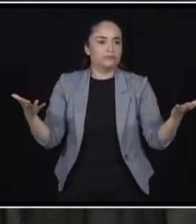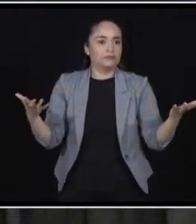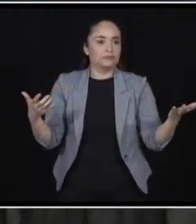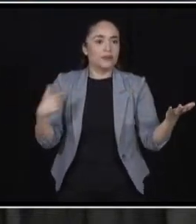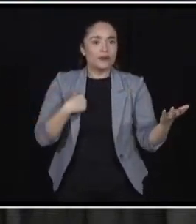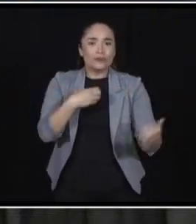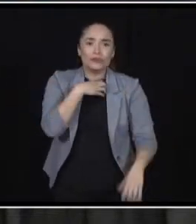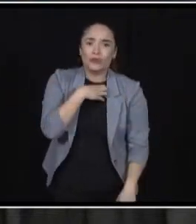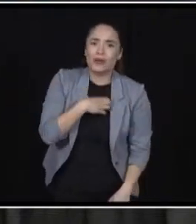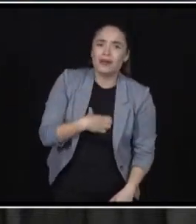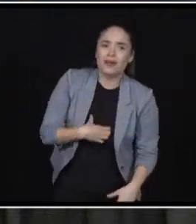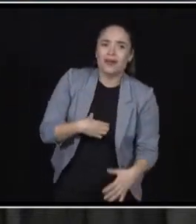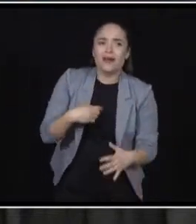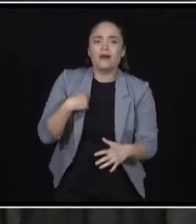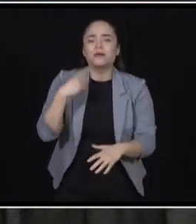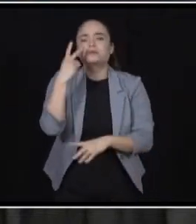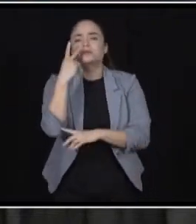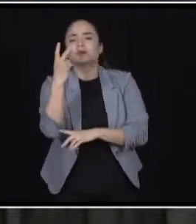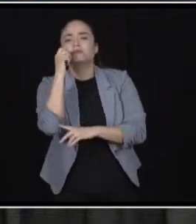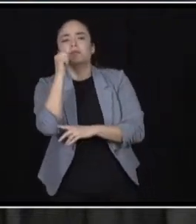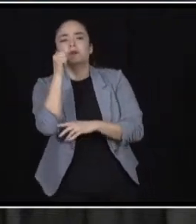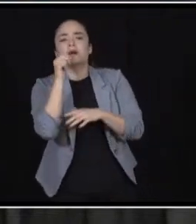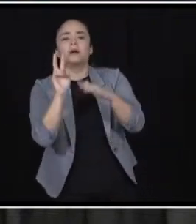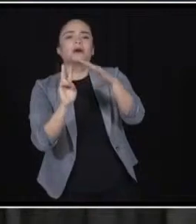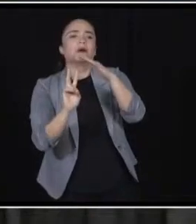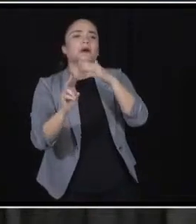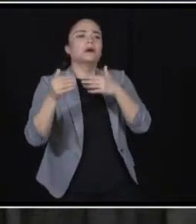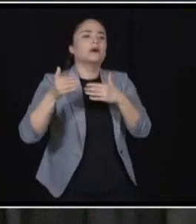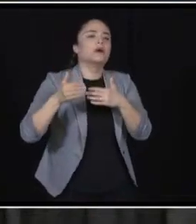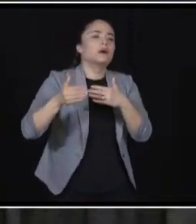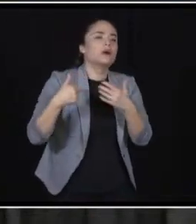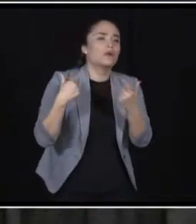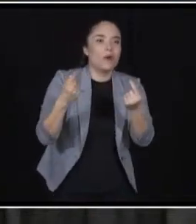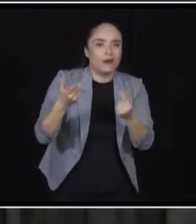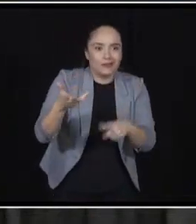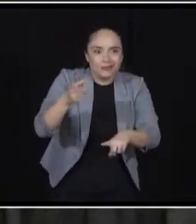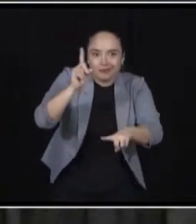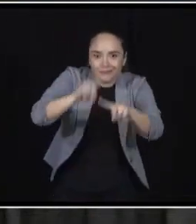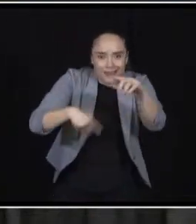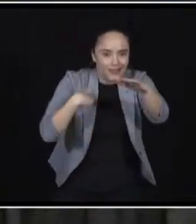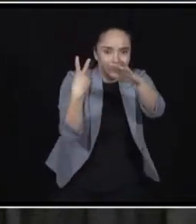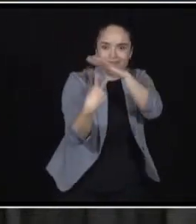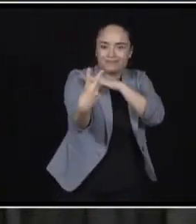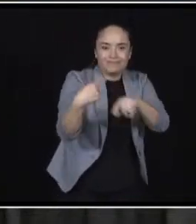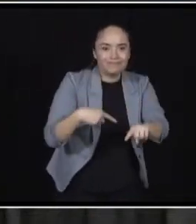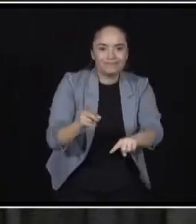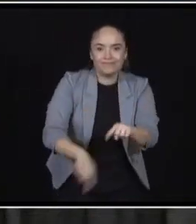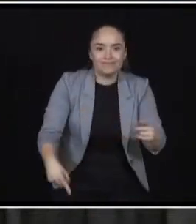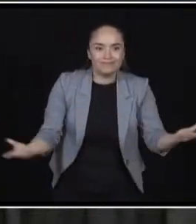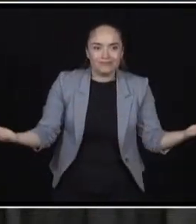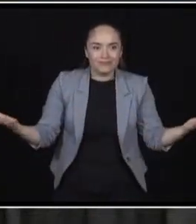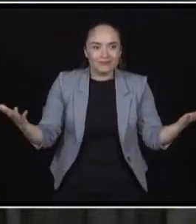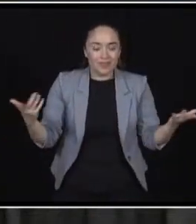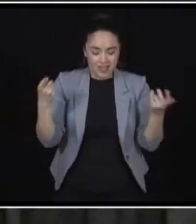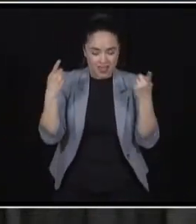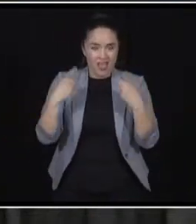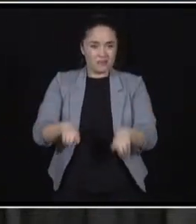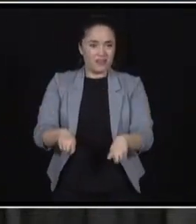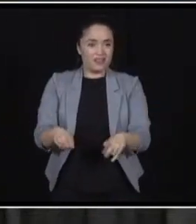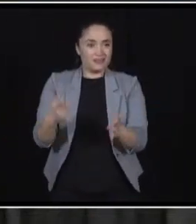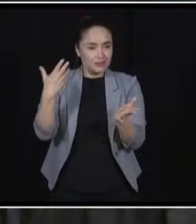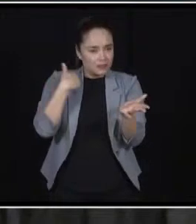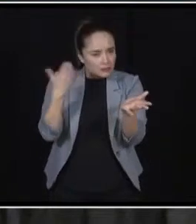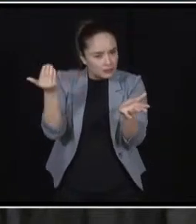where this variant goes every single day. But again, when we find out information and we received